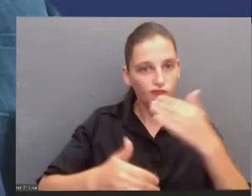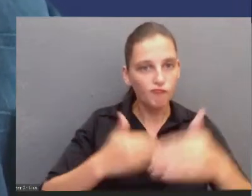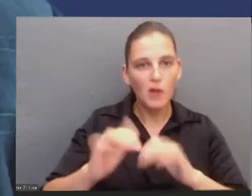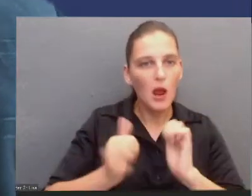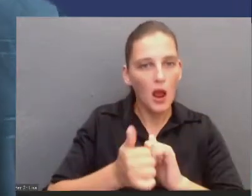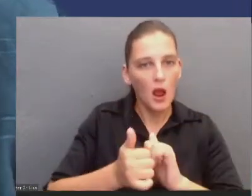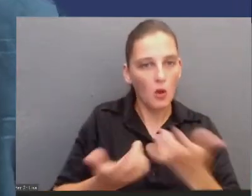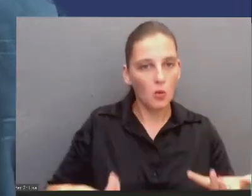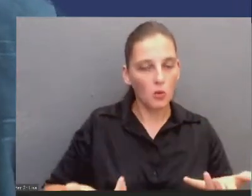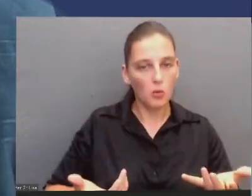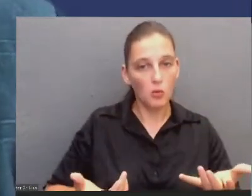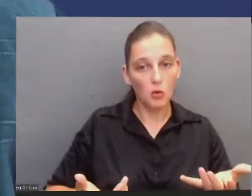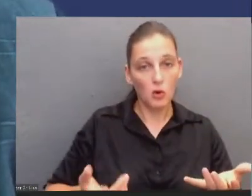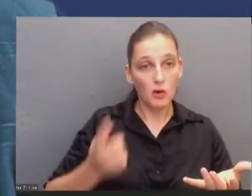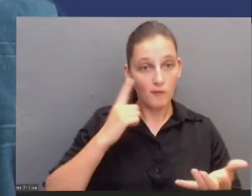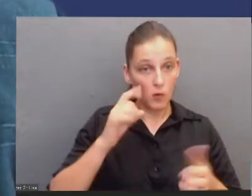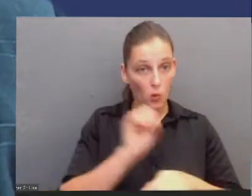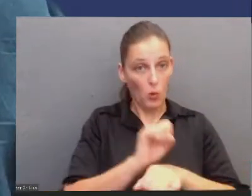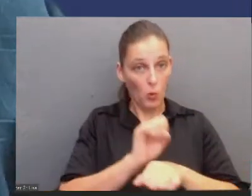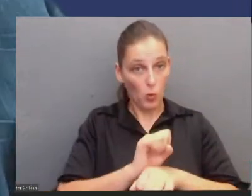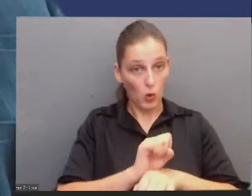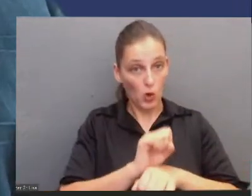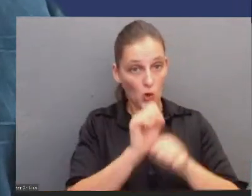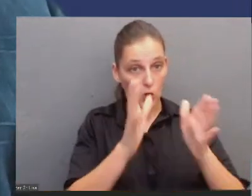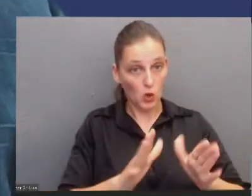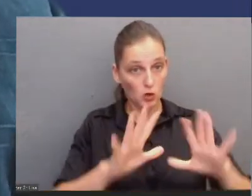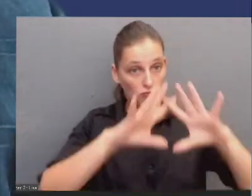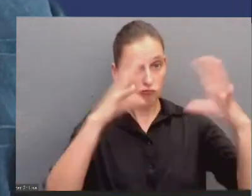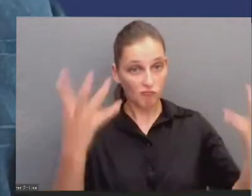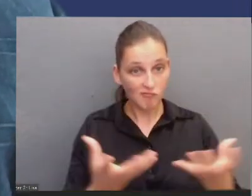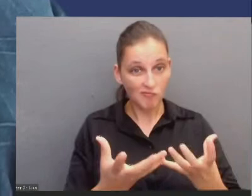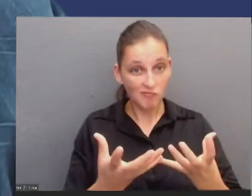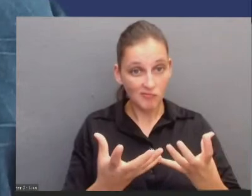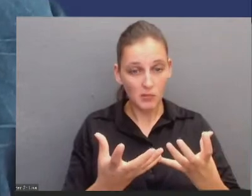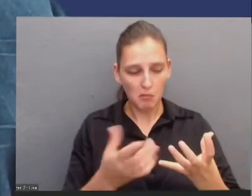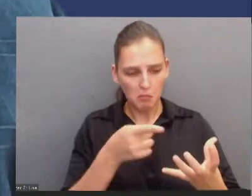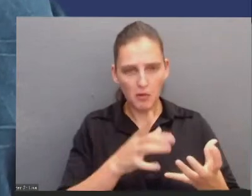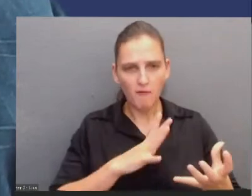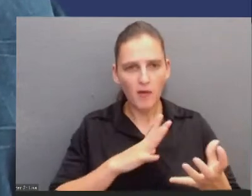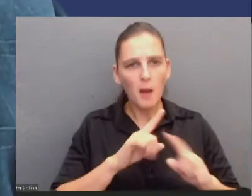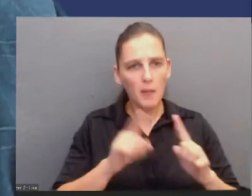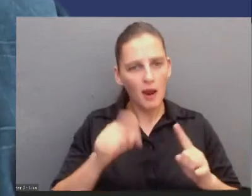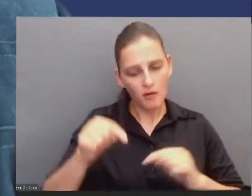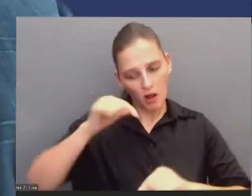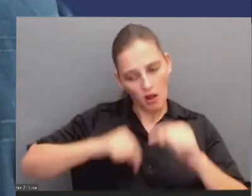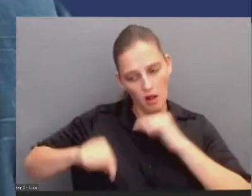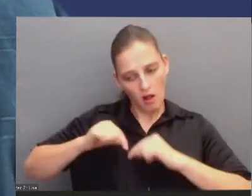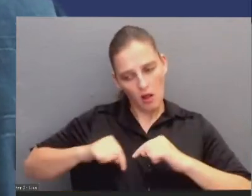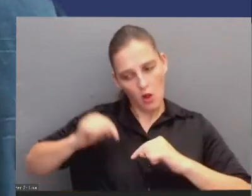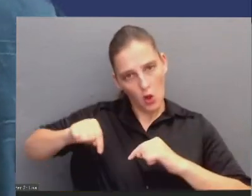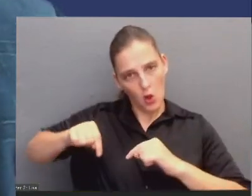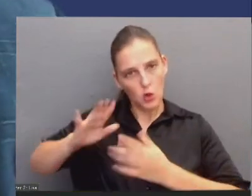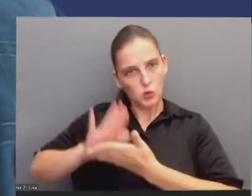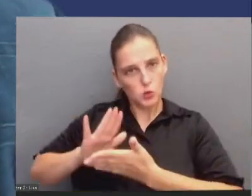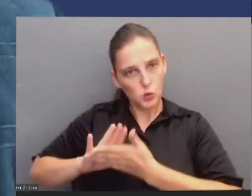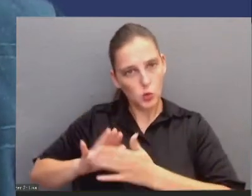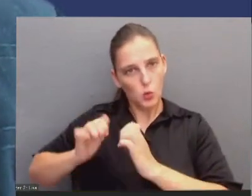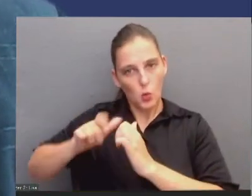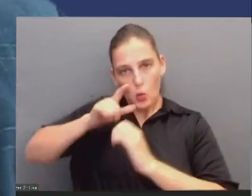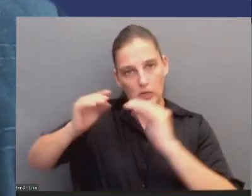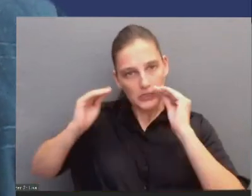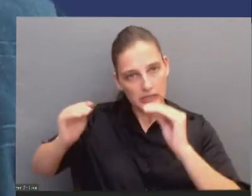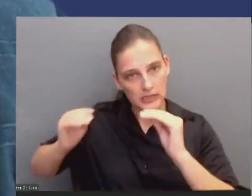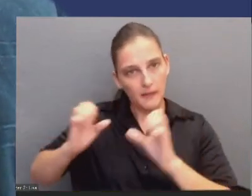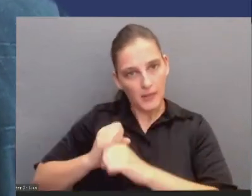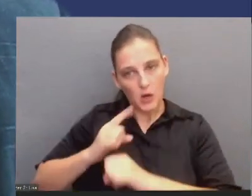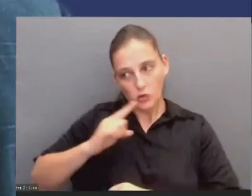at, our entire academic, spectrum of how we in fact are making sure there's a pipeline for